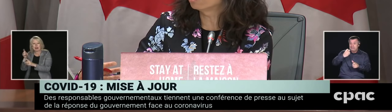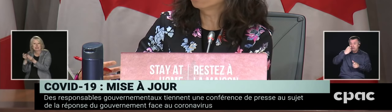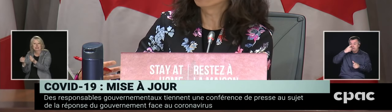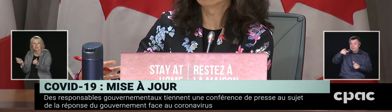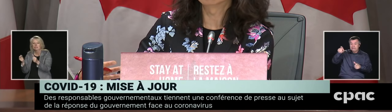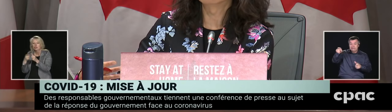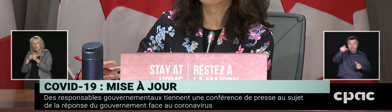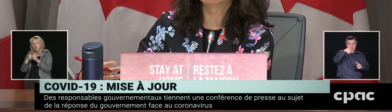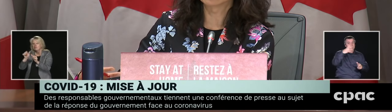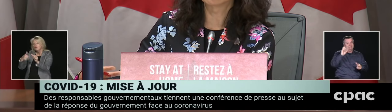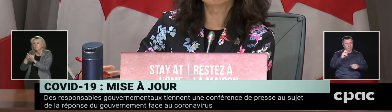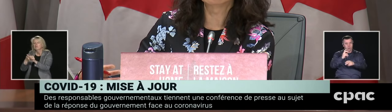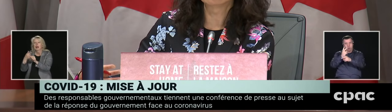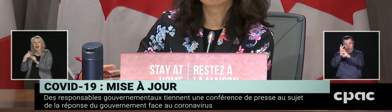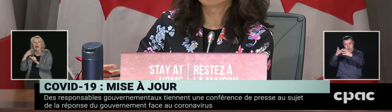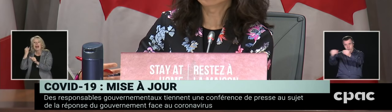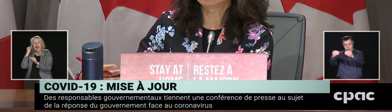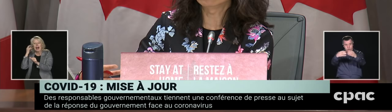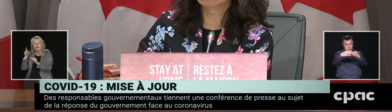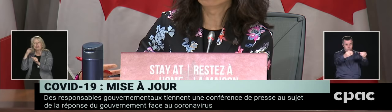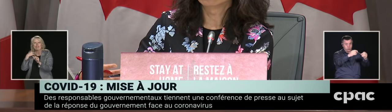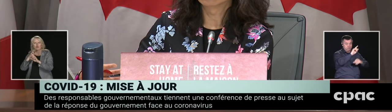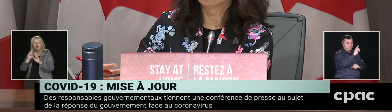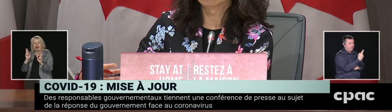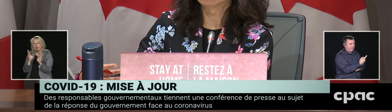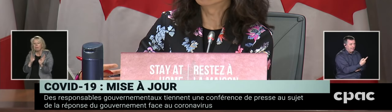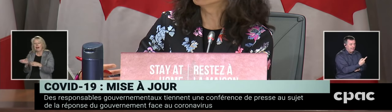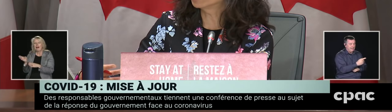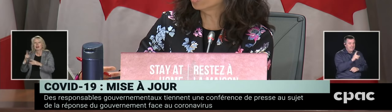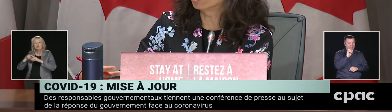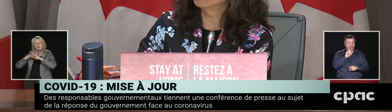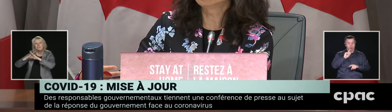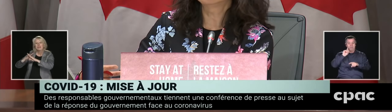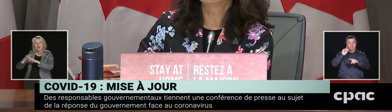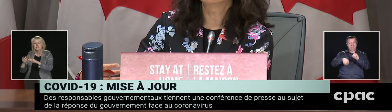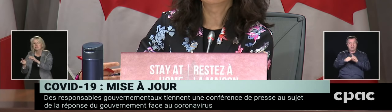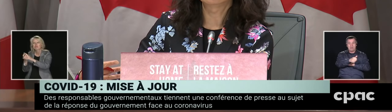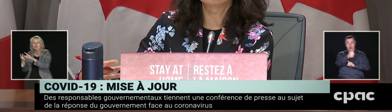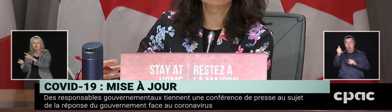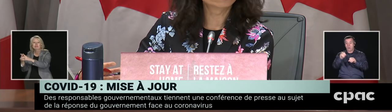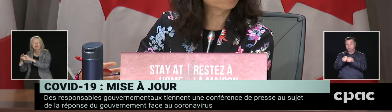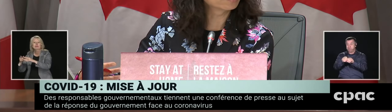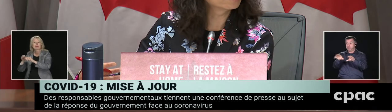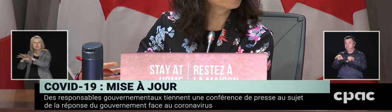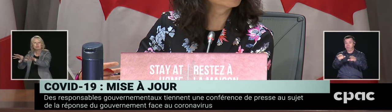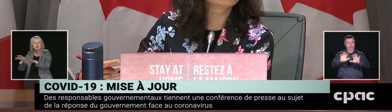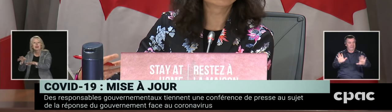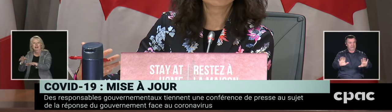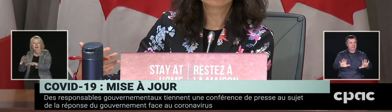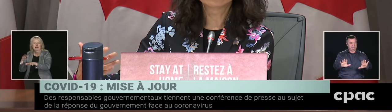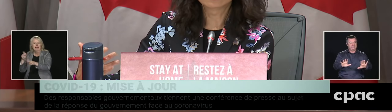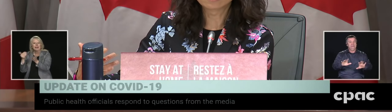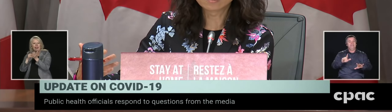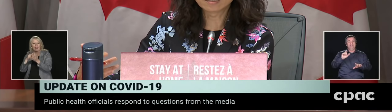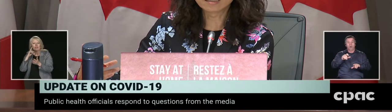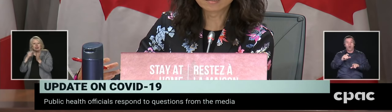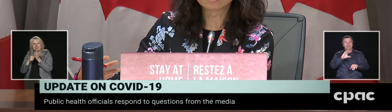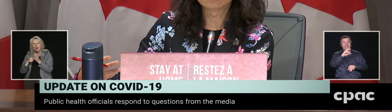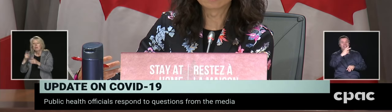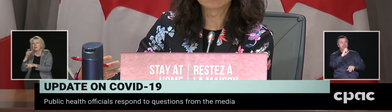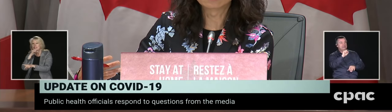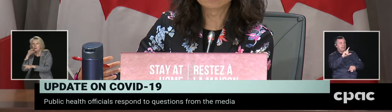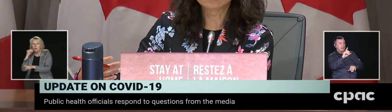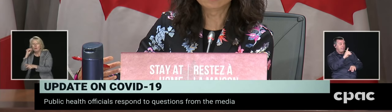further infections in long-term care homes, in acute care settings,